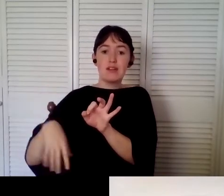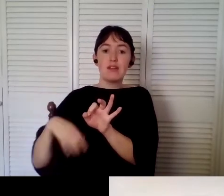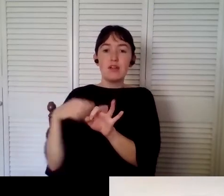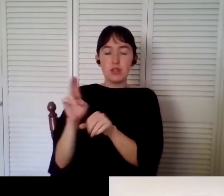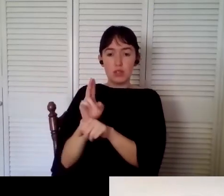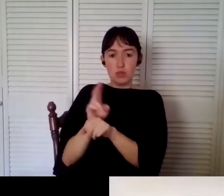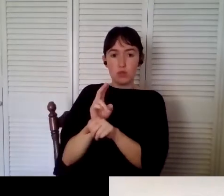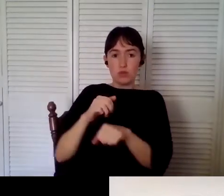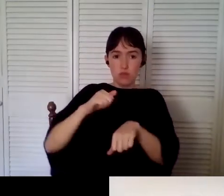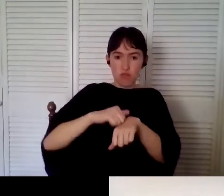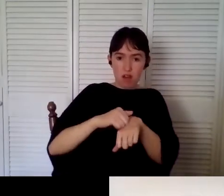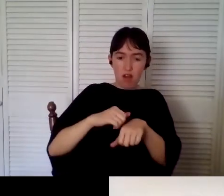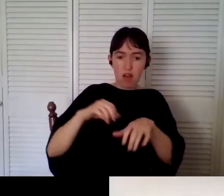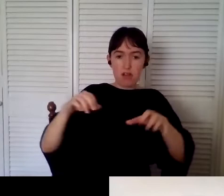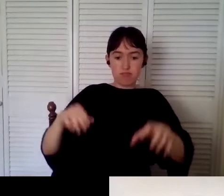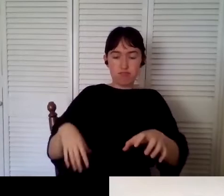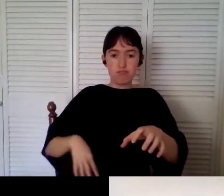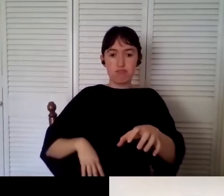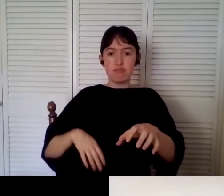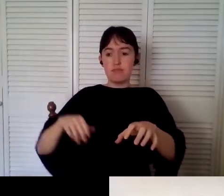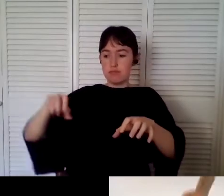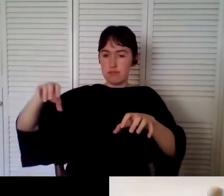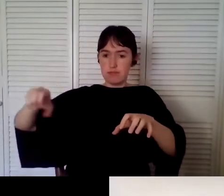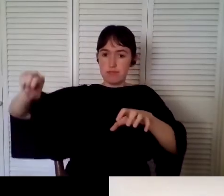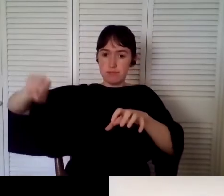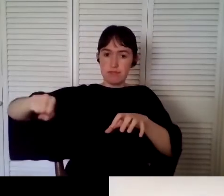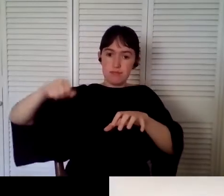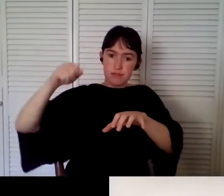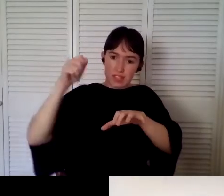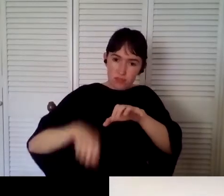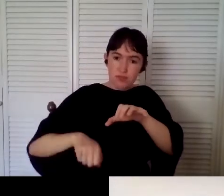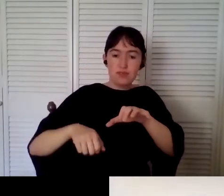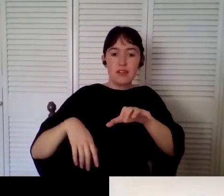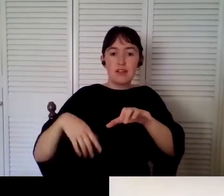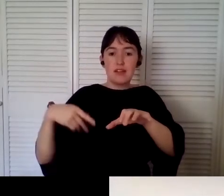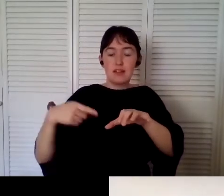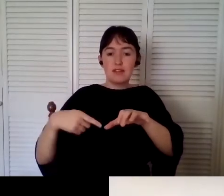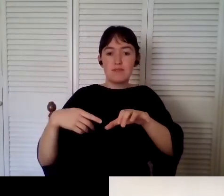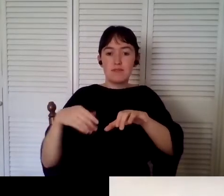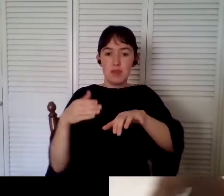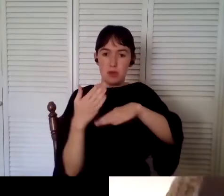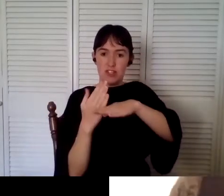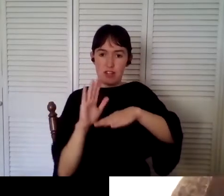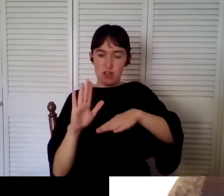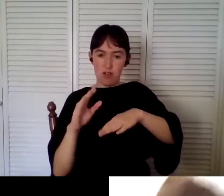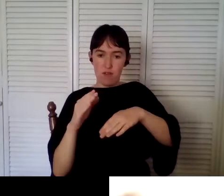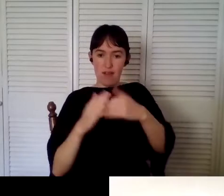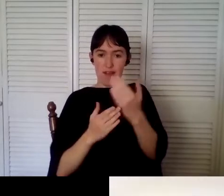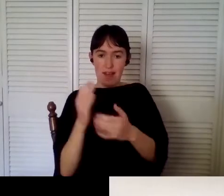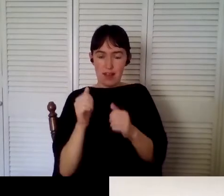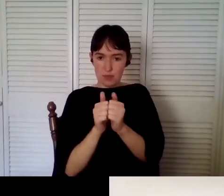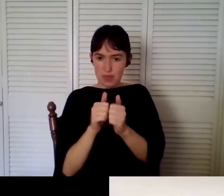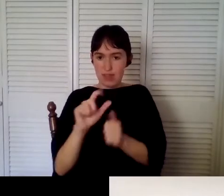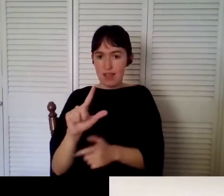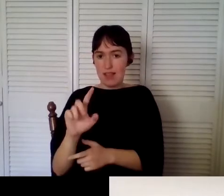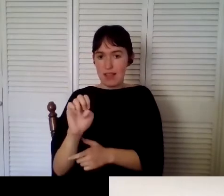you'd find a suitable place to strike, and you would strike, protecting your hand with a piece of leather, of course, to not cut